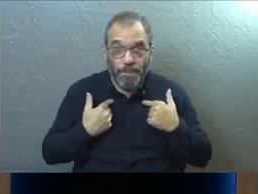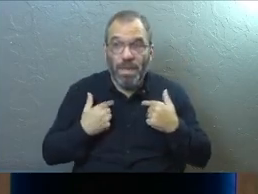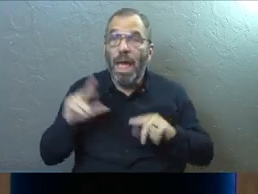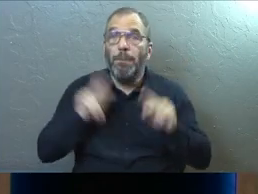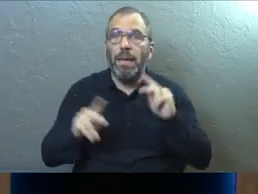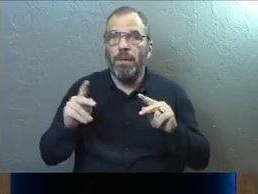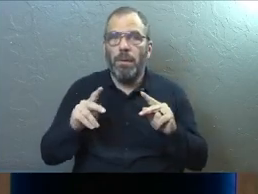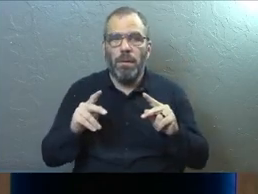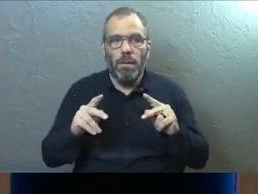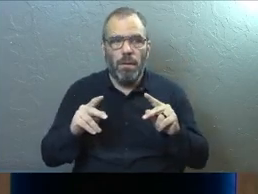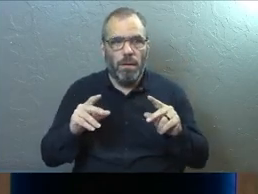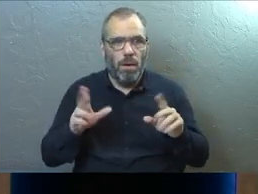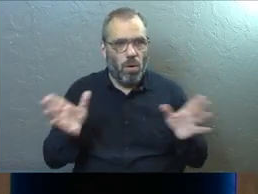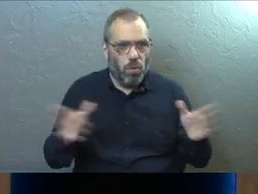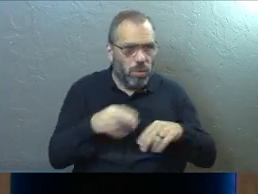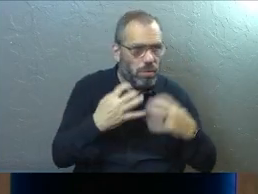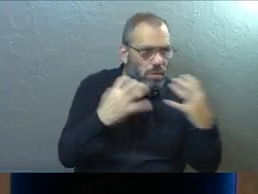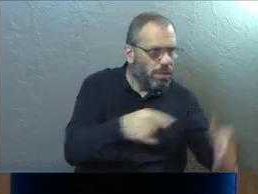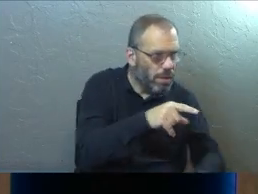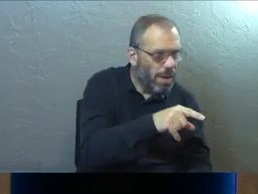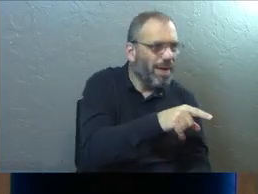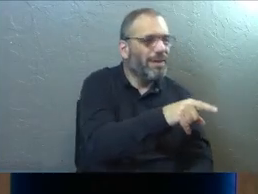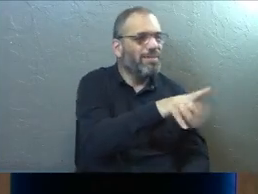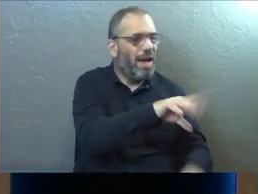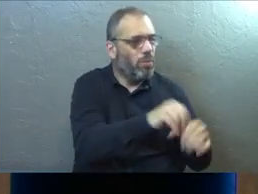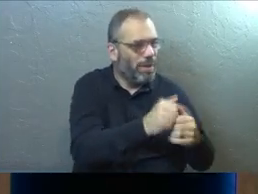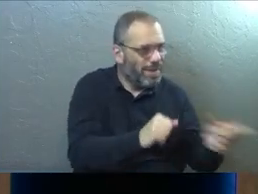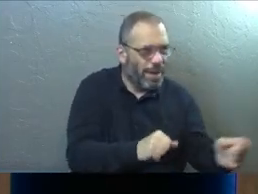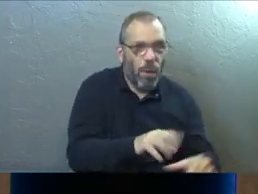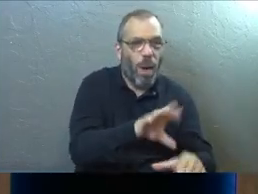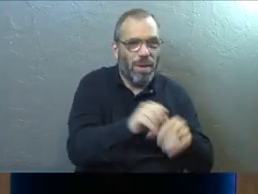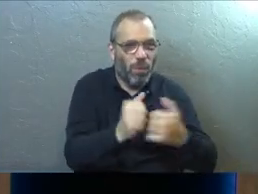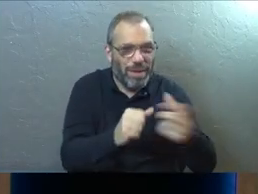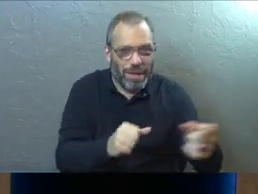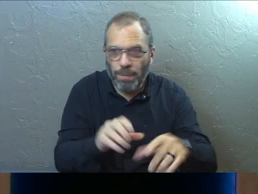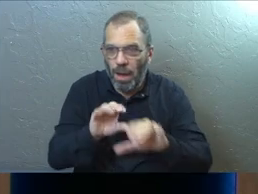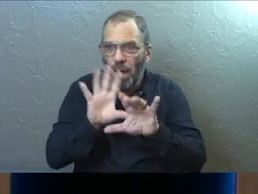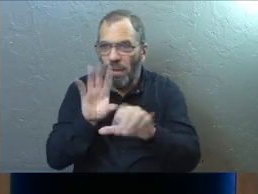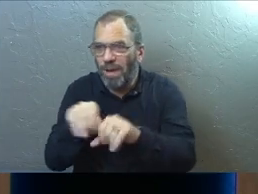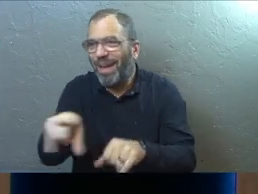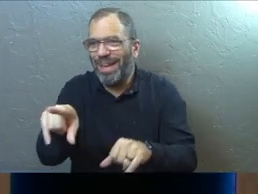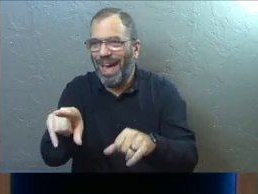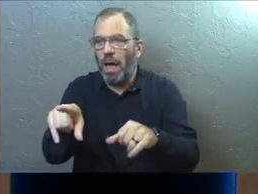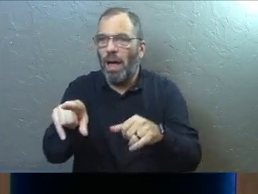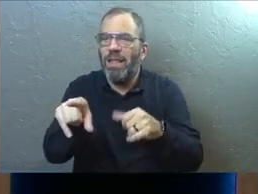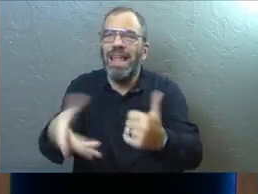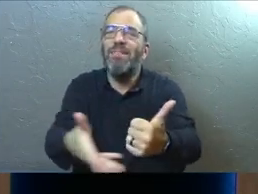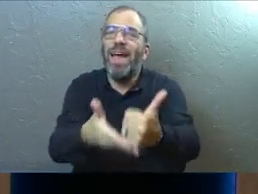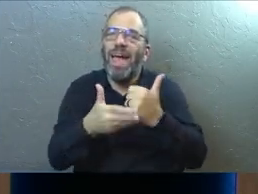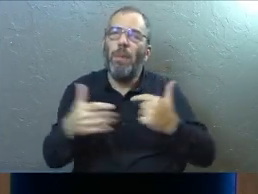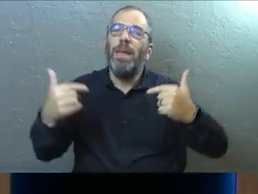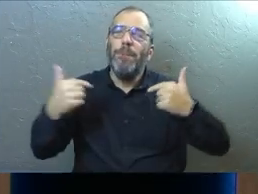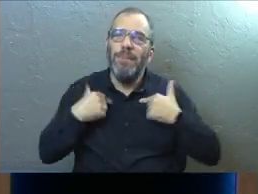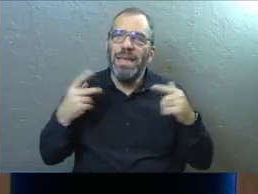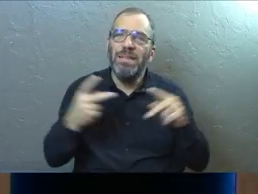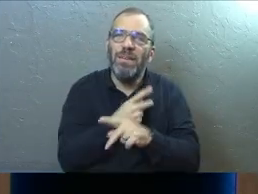there are people I'm like looking at in this room that have been a part of life groups that I've done life with. And I'm so thankful for all of them because they've helped me to